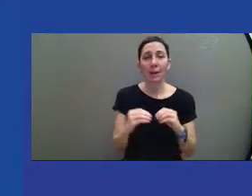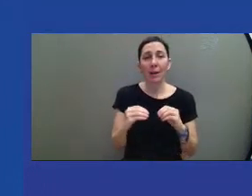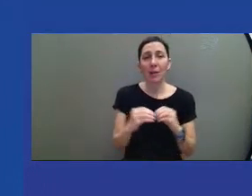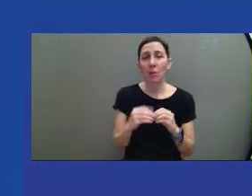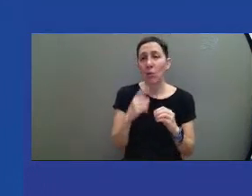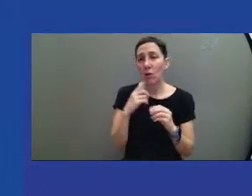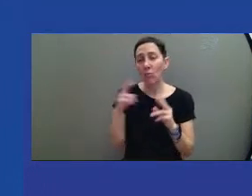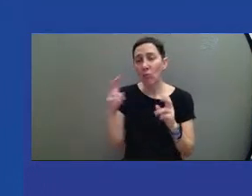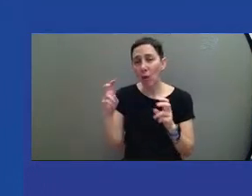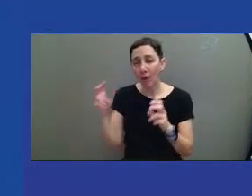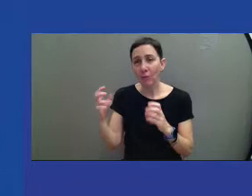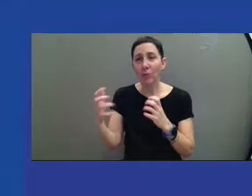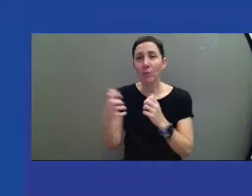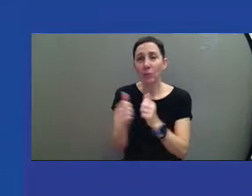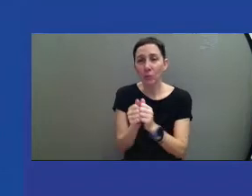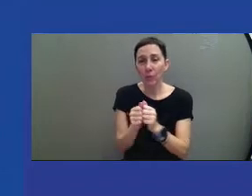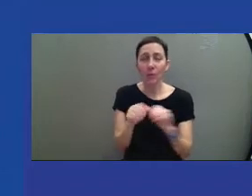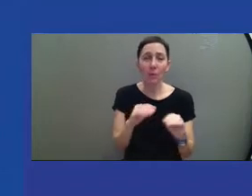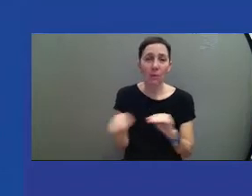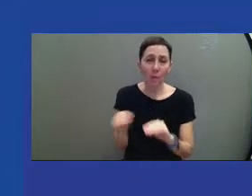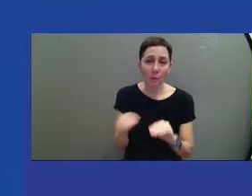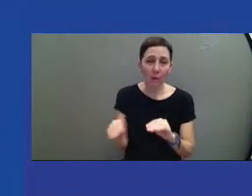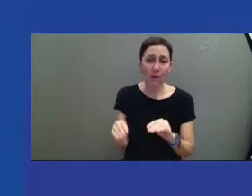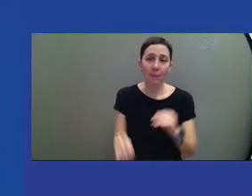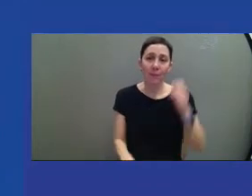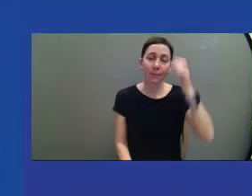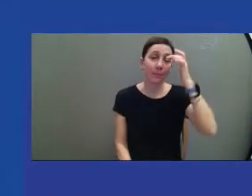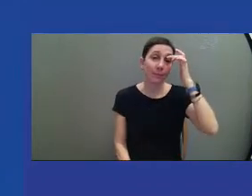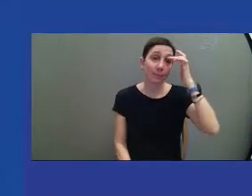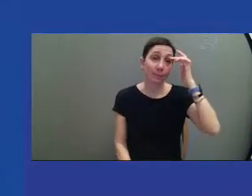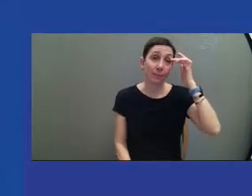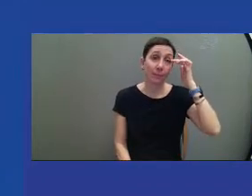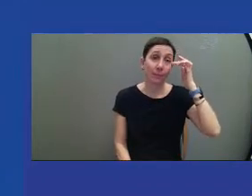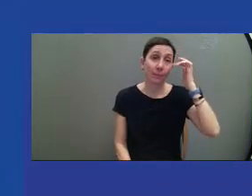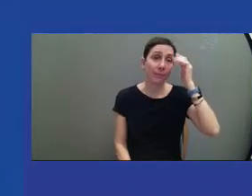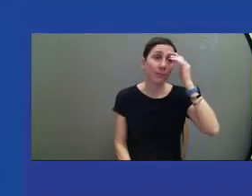with the improv movements. You can go to the next slide.